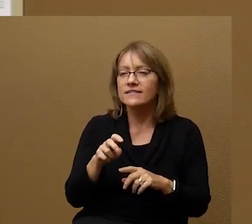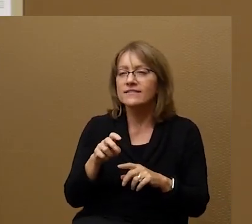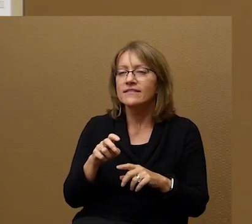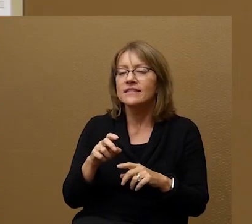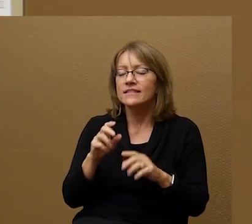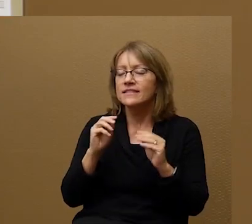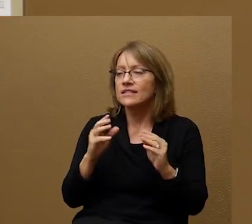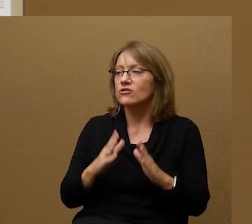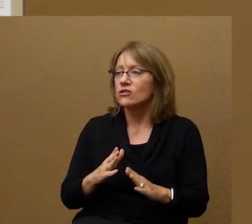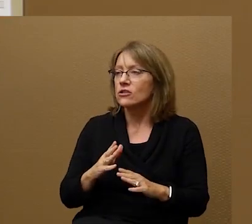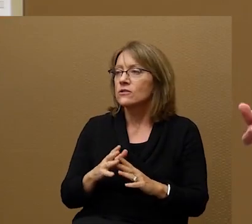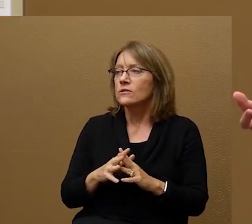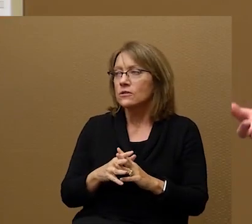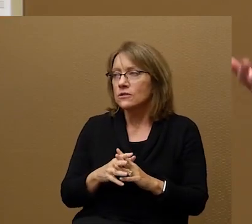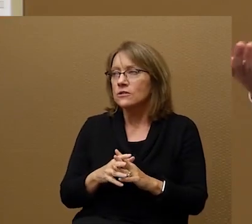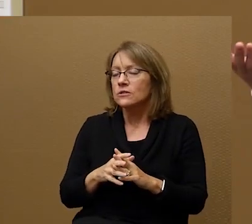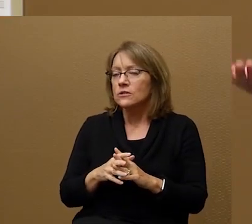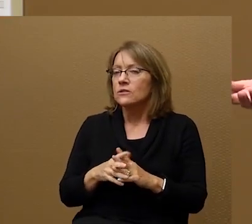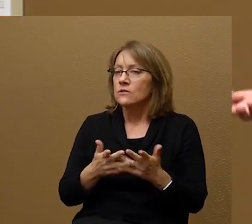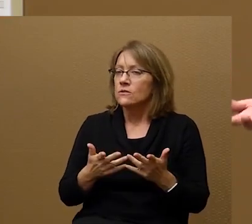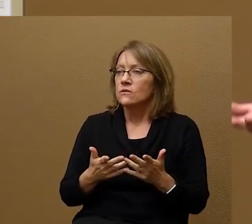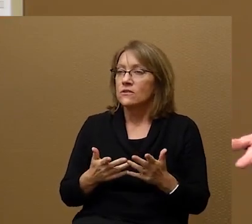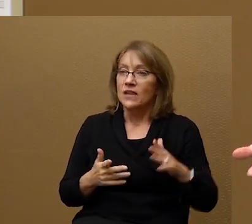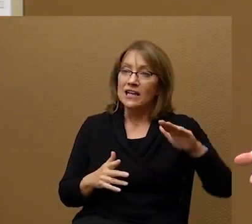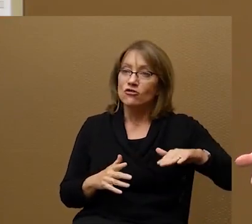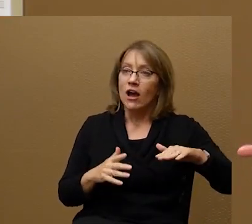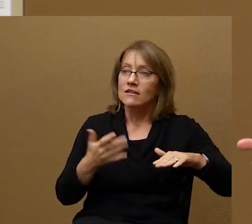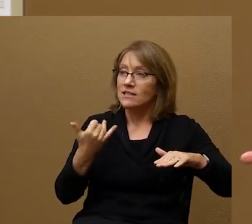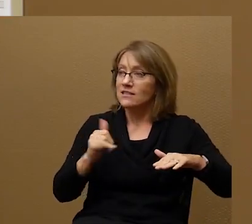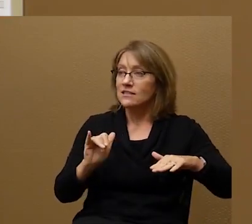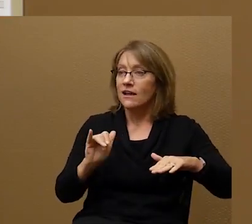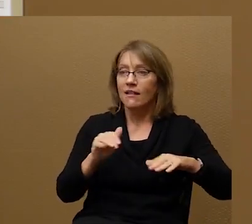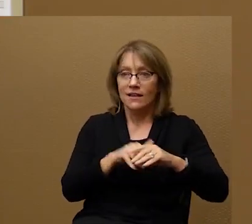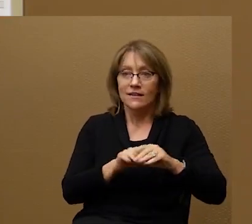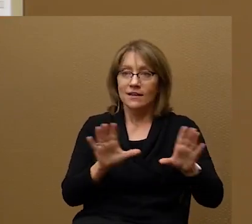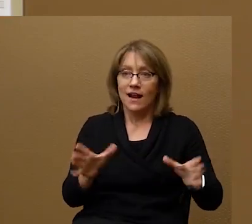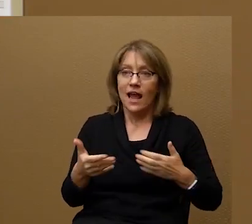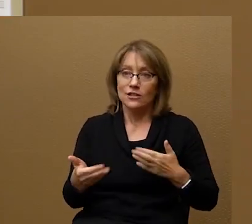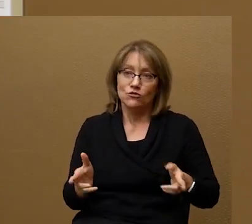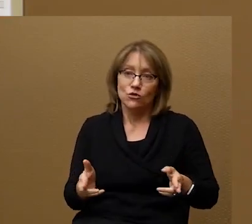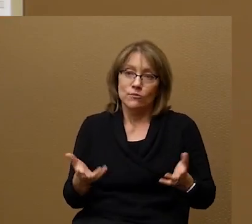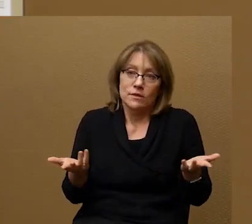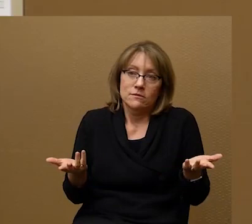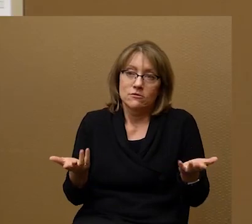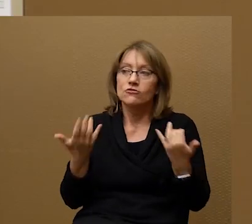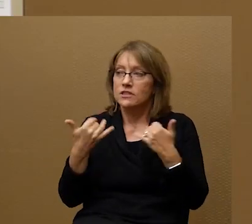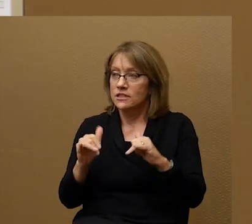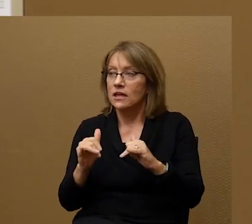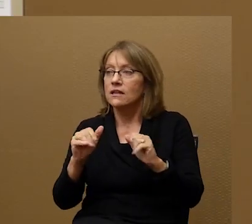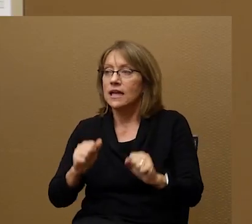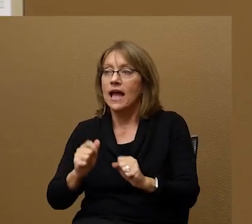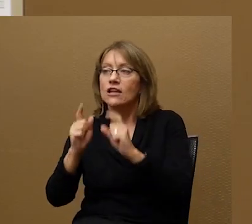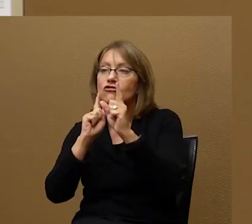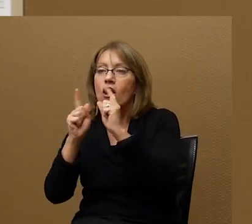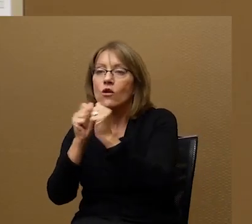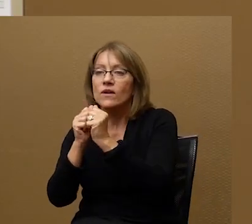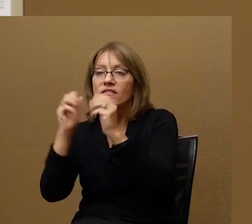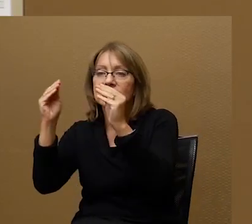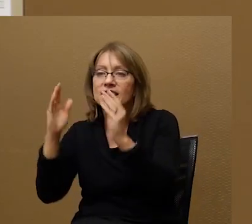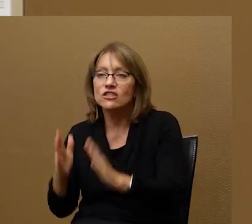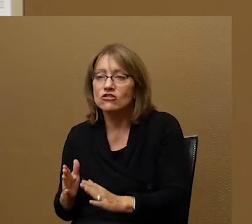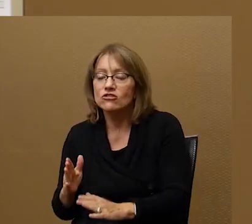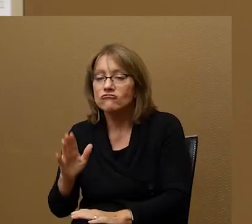So typically if you're an itinerant, that child is still in a classroom somewhere, right? So you could still talk to that teacher